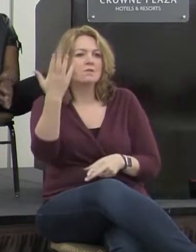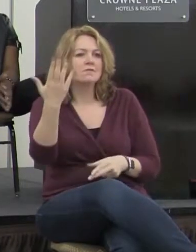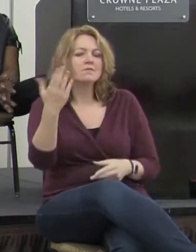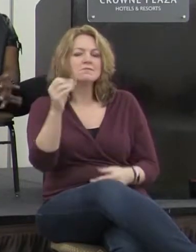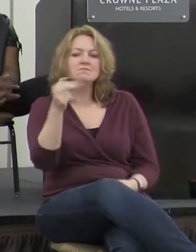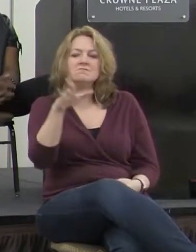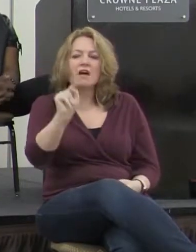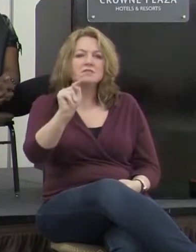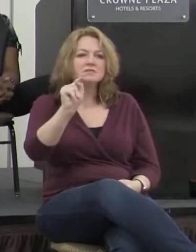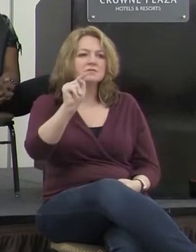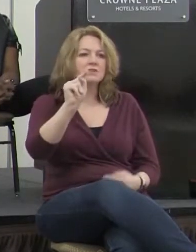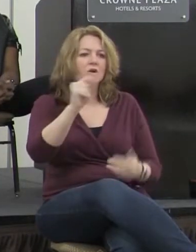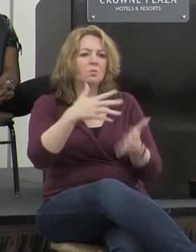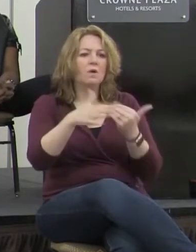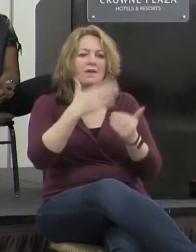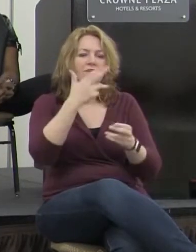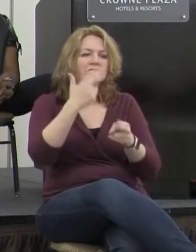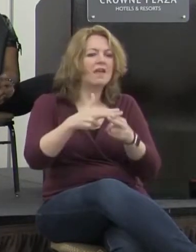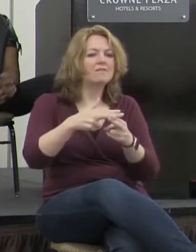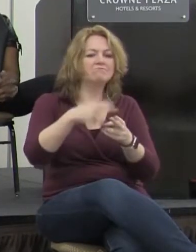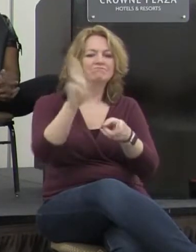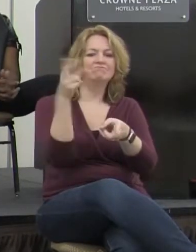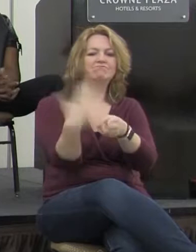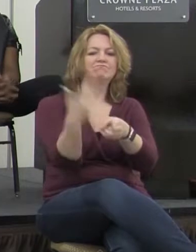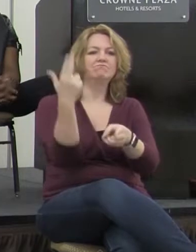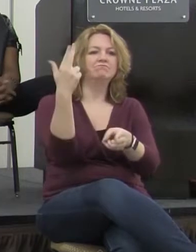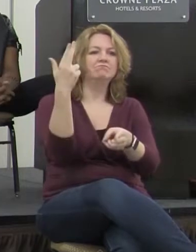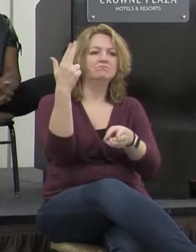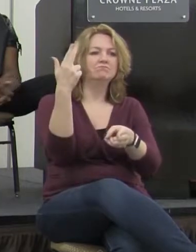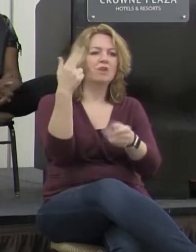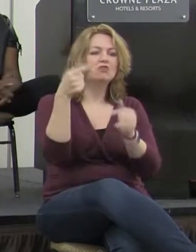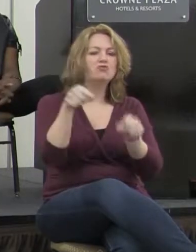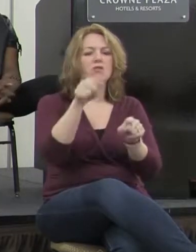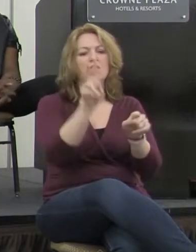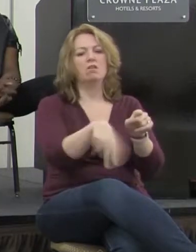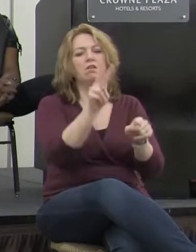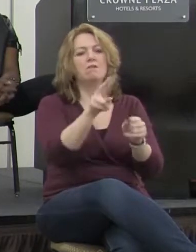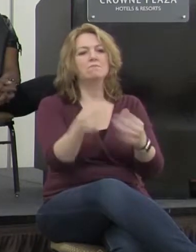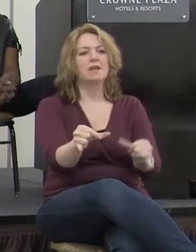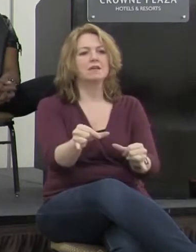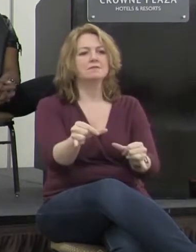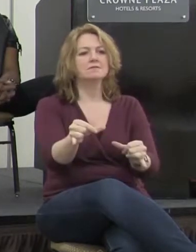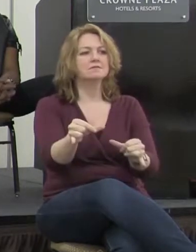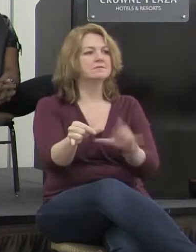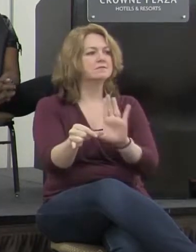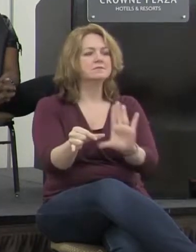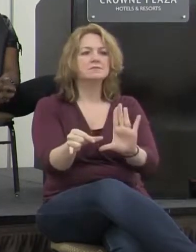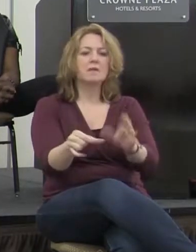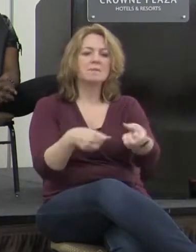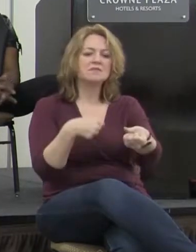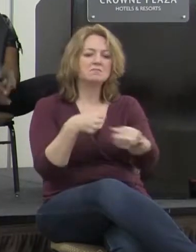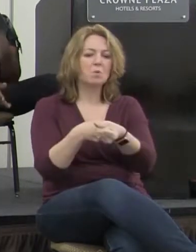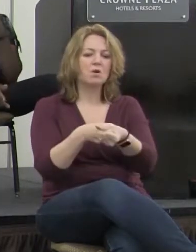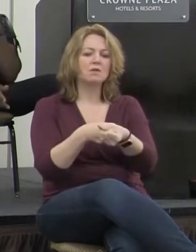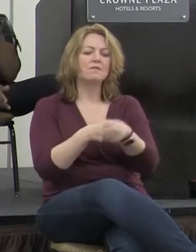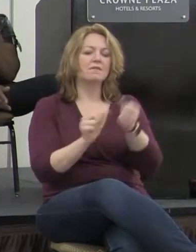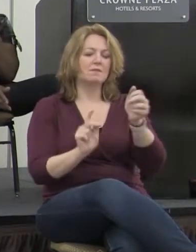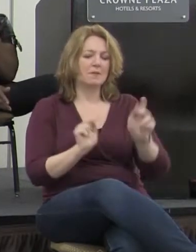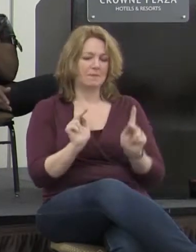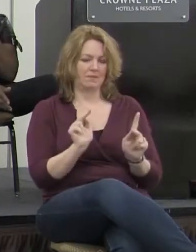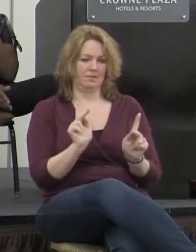slut, or whatever name that they want to call you in degradation play. So be supportive of the